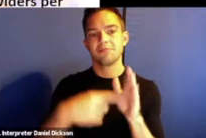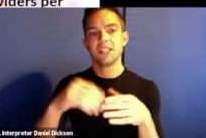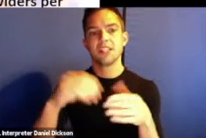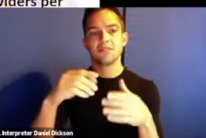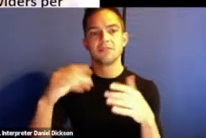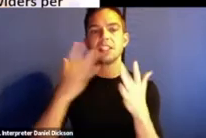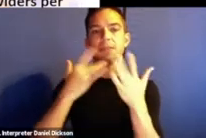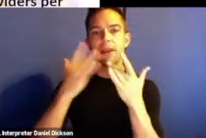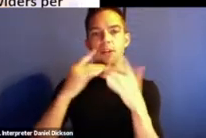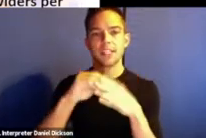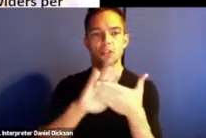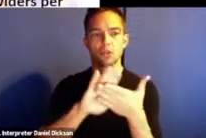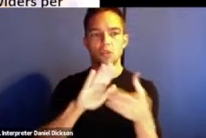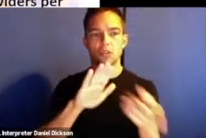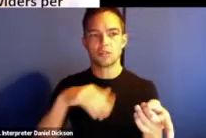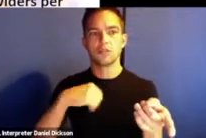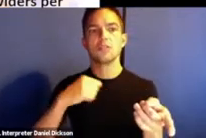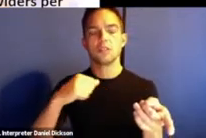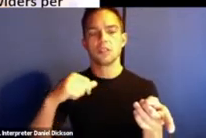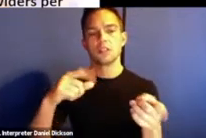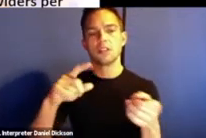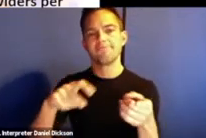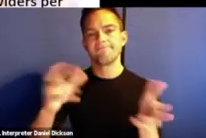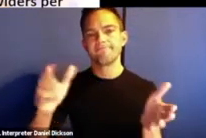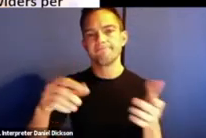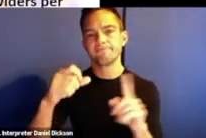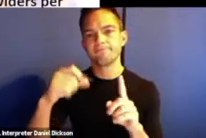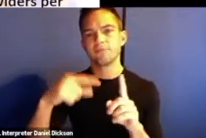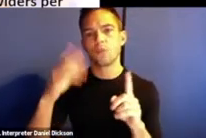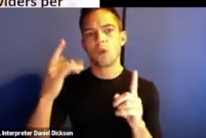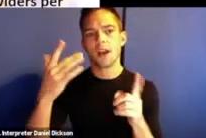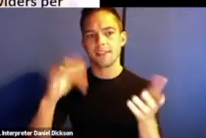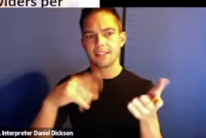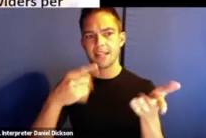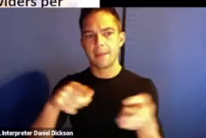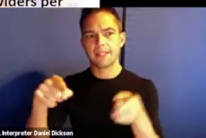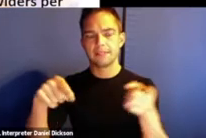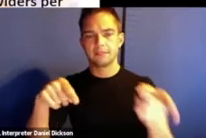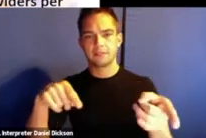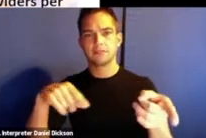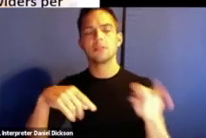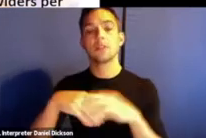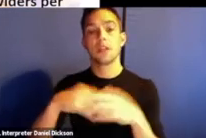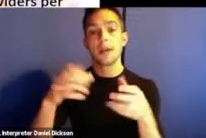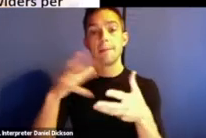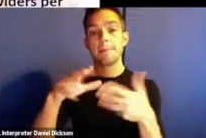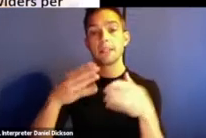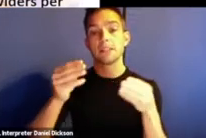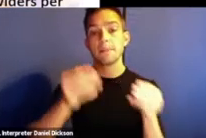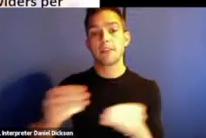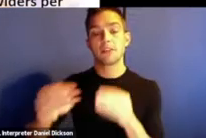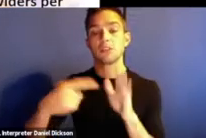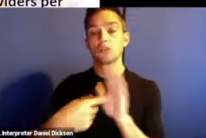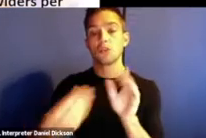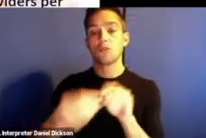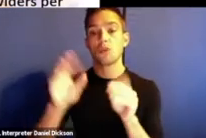which has prompted us to do further exploration as to why that is. Mixed methods can shed more light